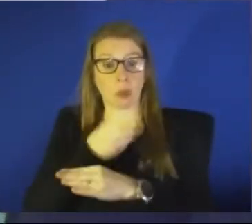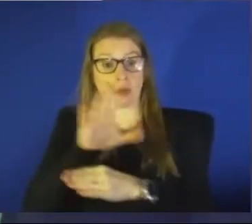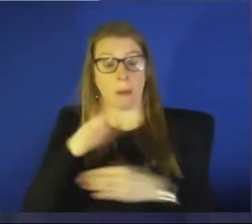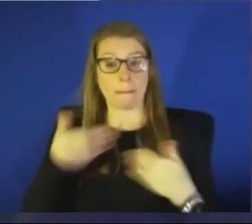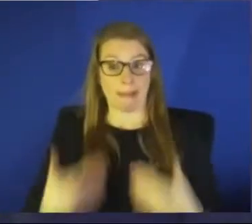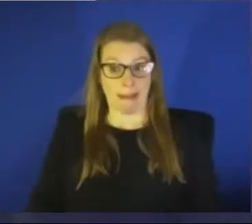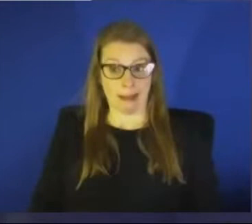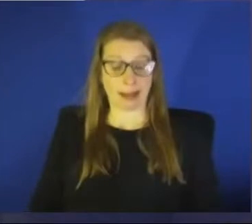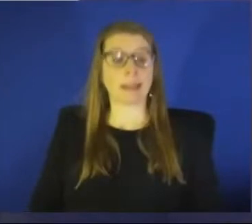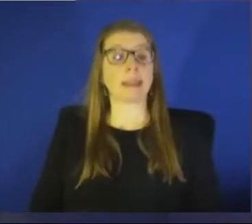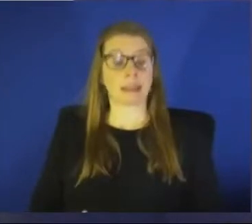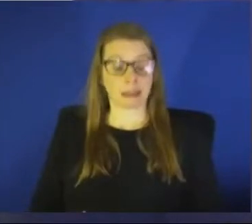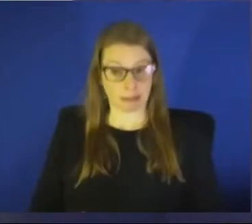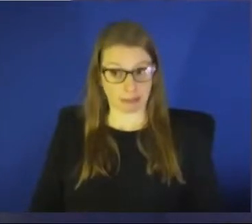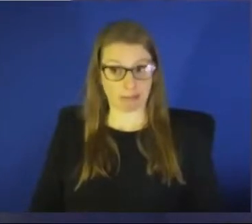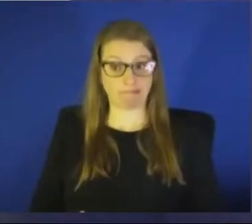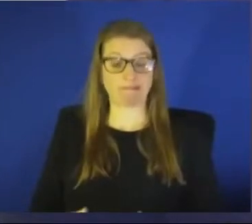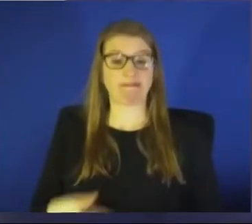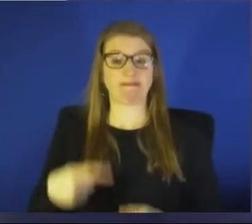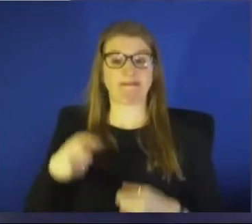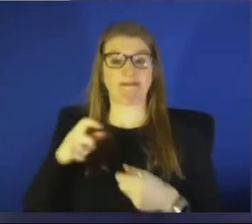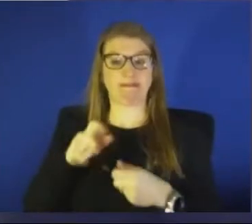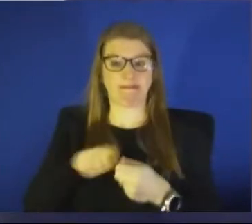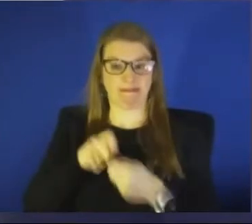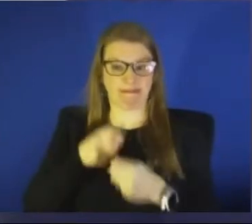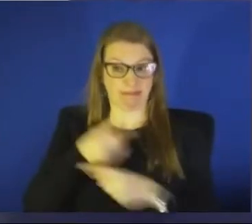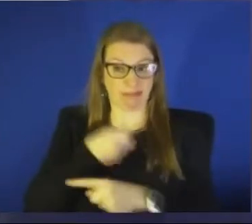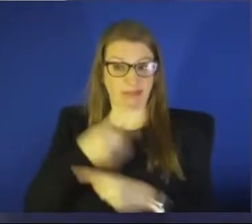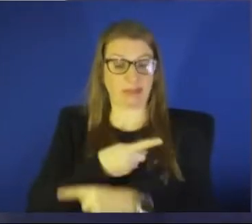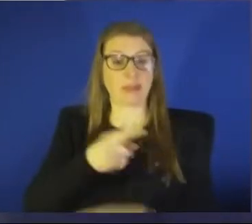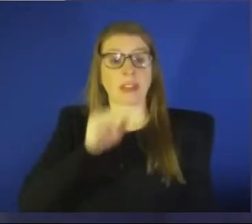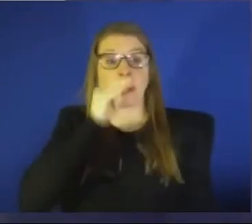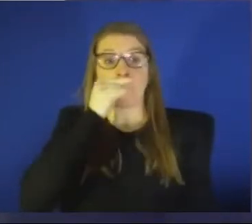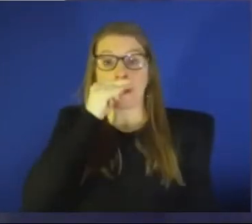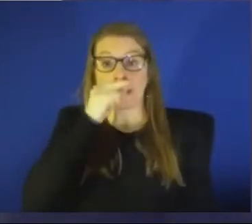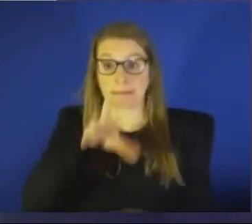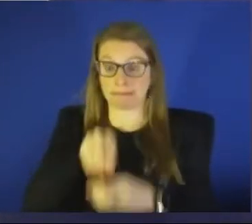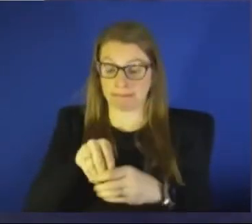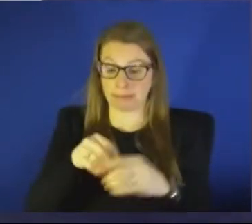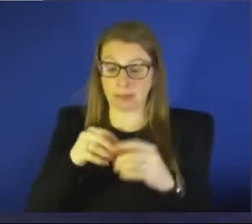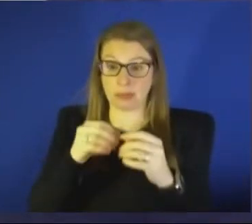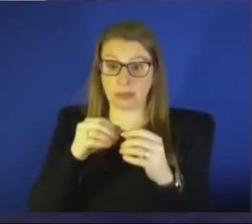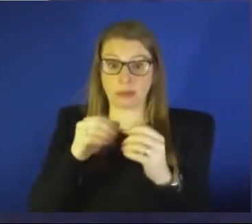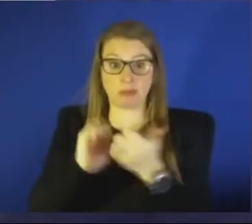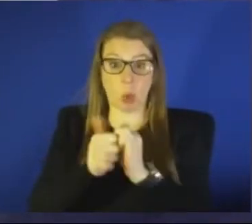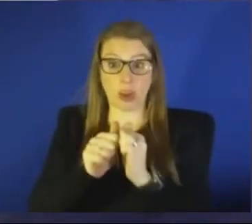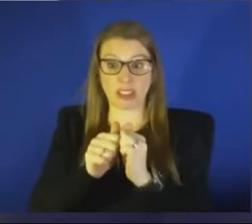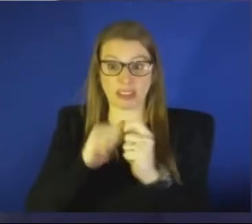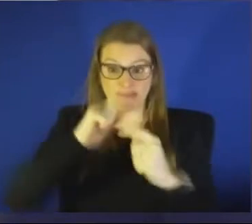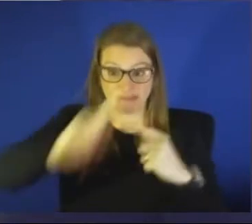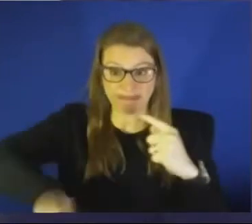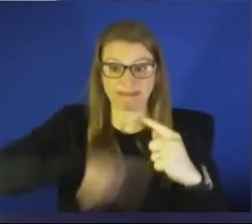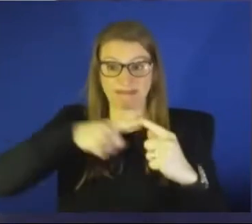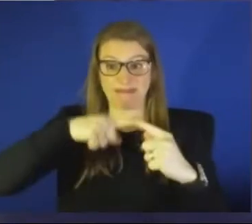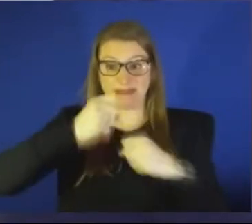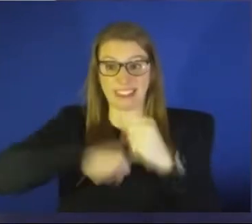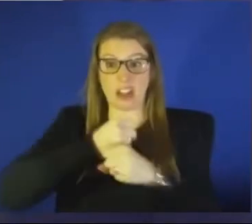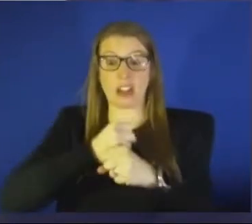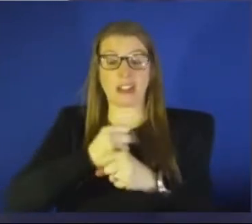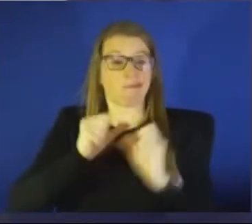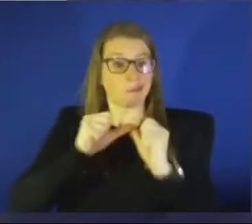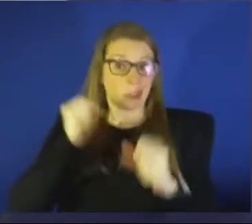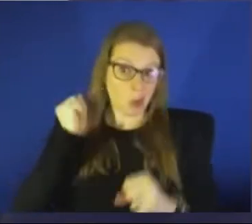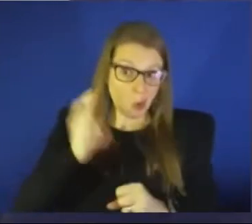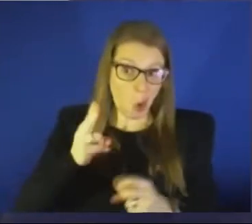be used is essential. Kids are playing sports more year-round now, so they're constantly throwing, they're constantly shooting, they're